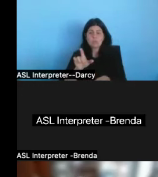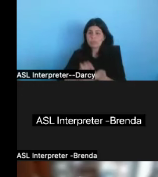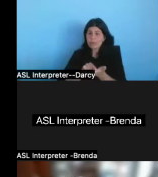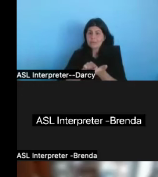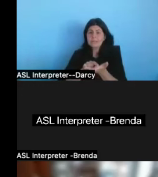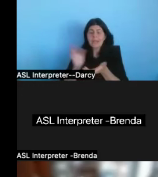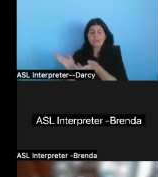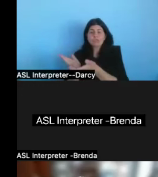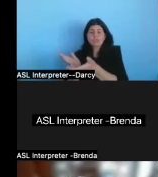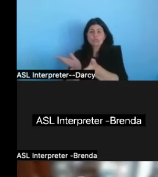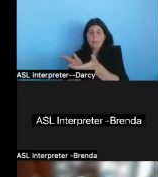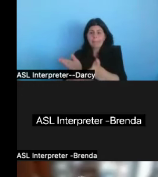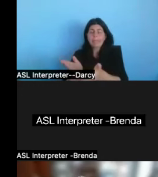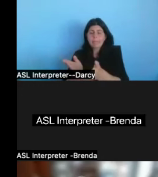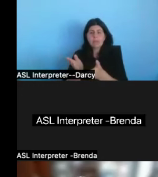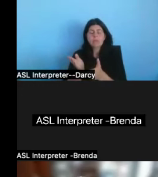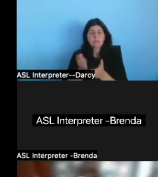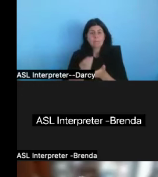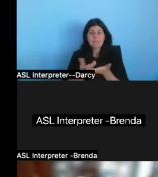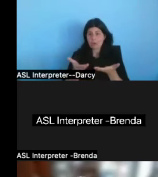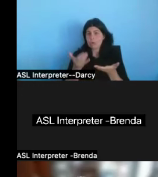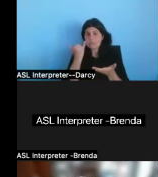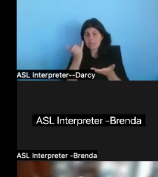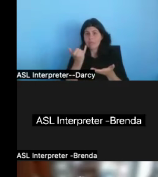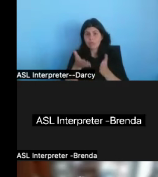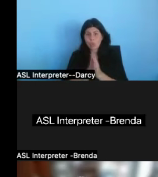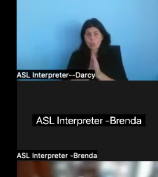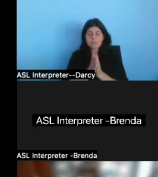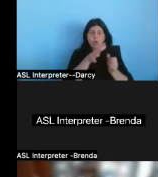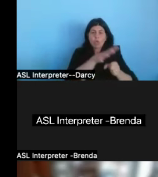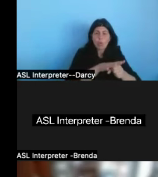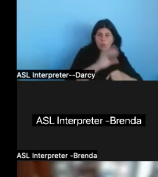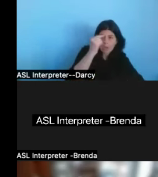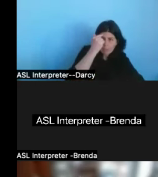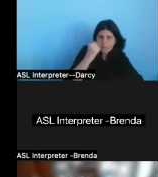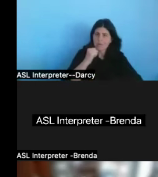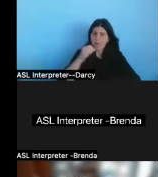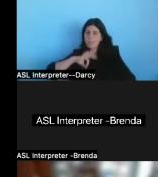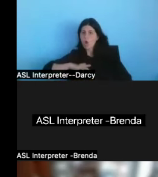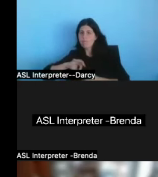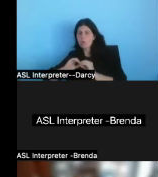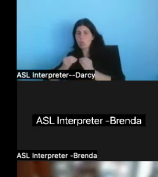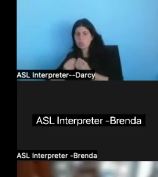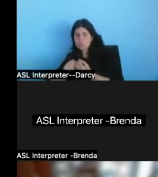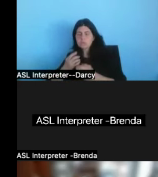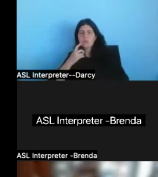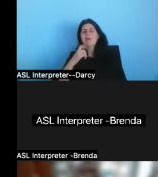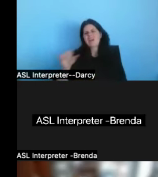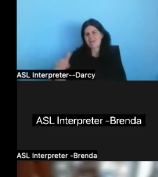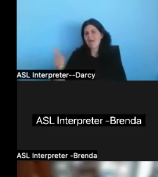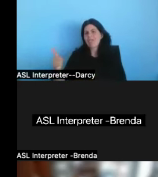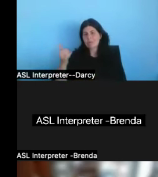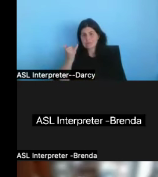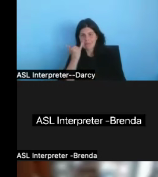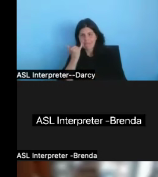materials on request, especially to local governments, nonprofits, and others on approval.